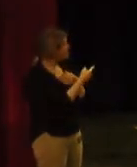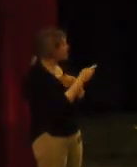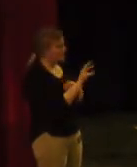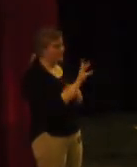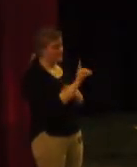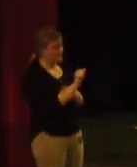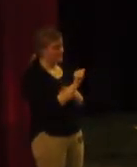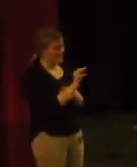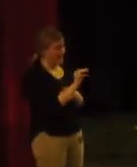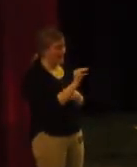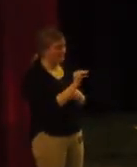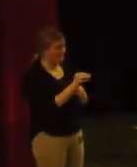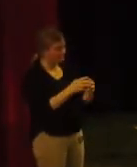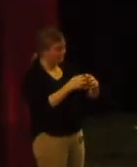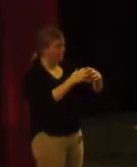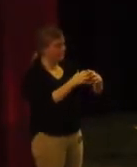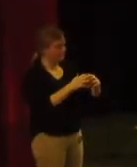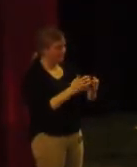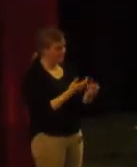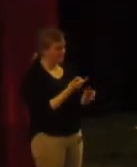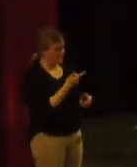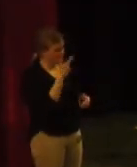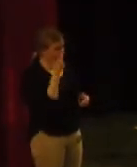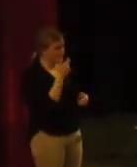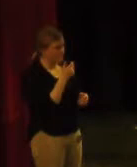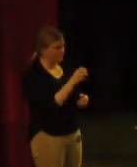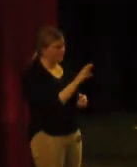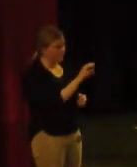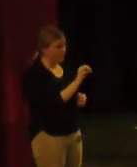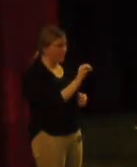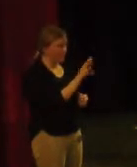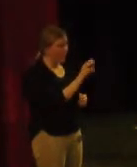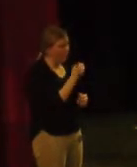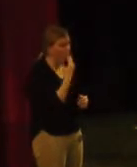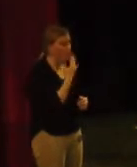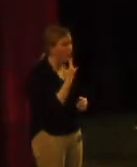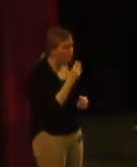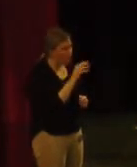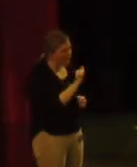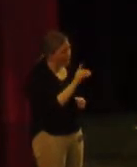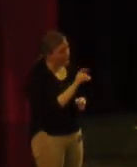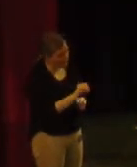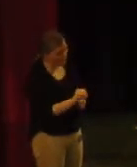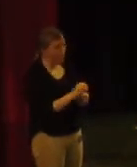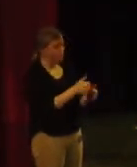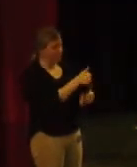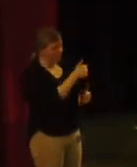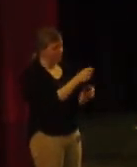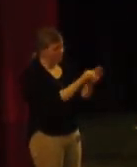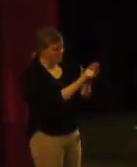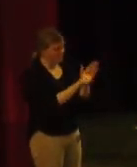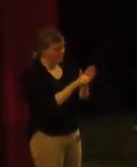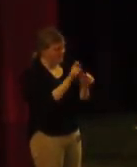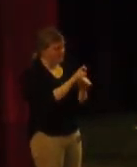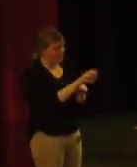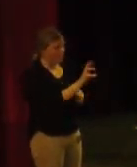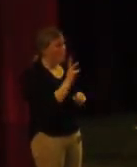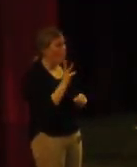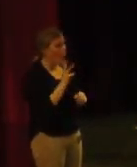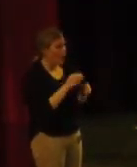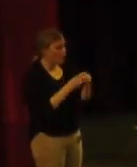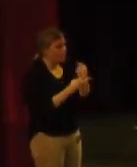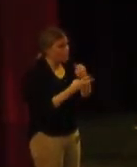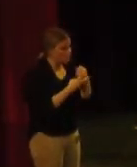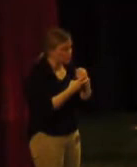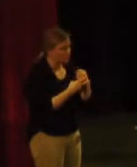they've got a lot of population in New Mexico and in Colorado, so they dam the river a lot to try to have some water reserves. When you get